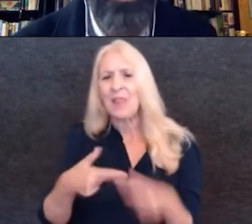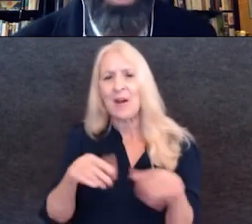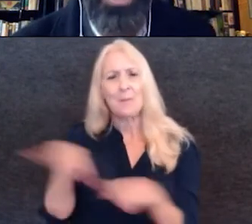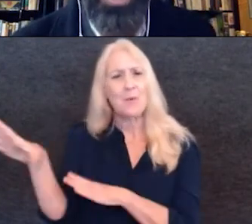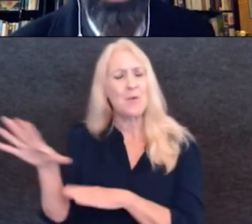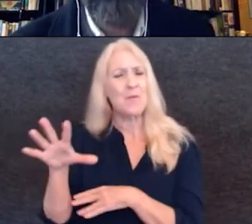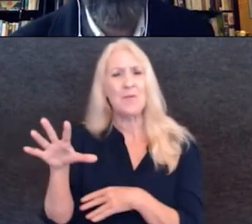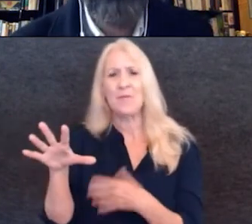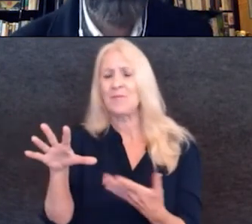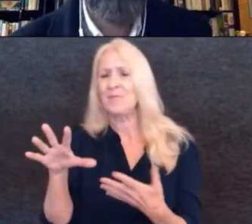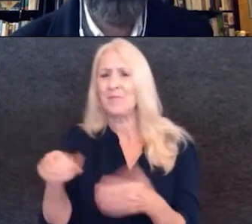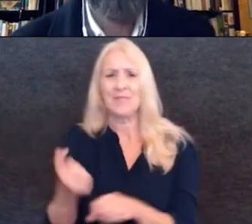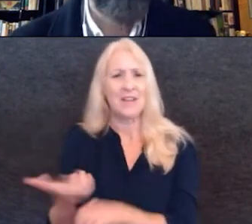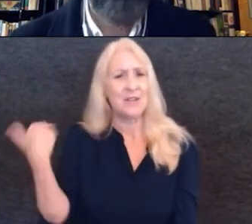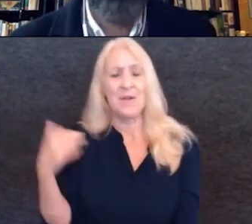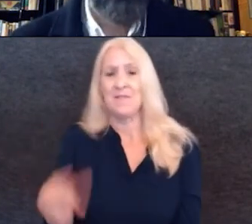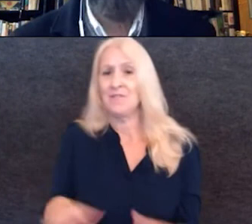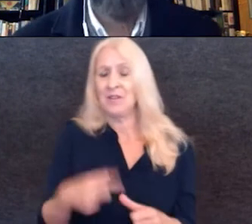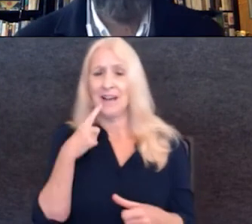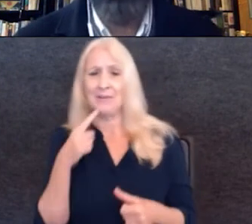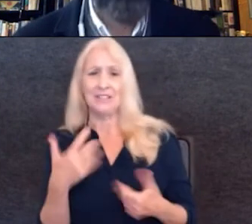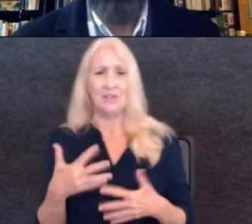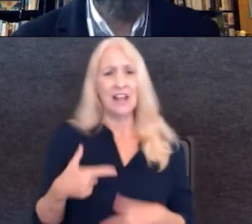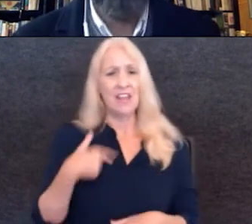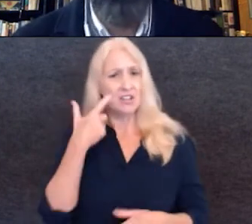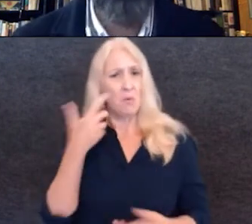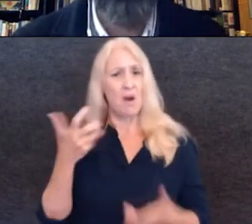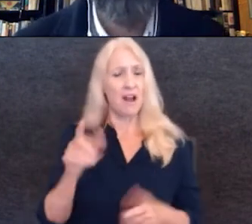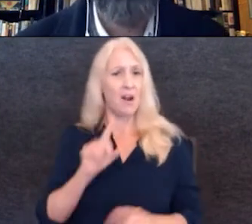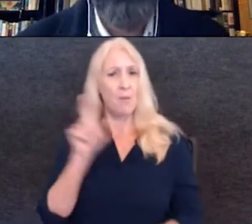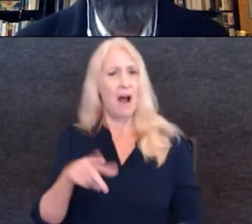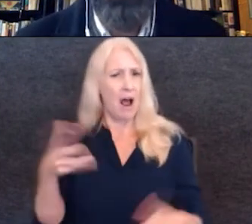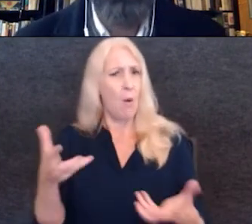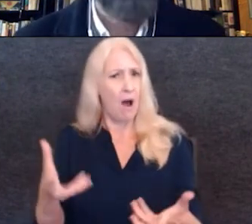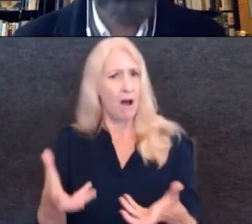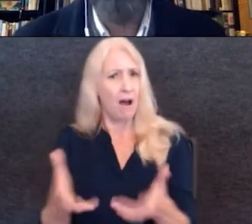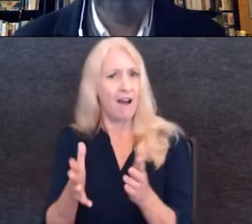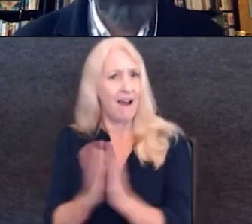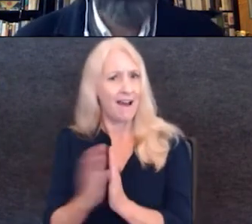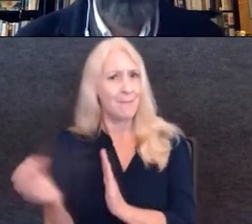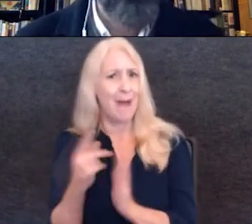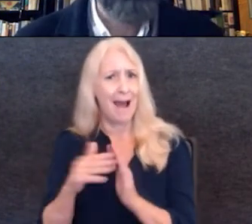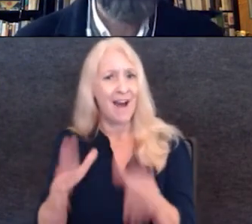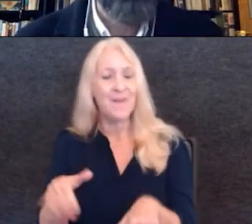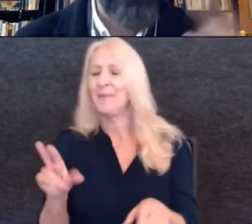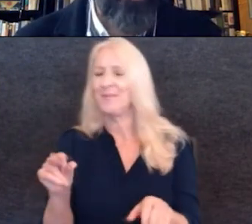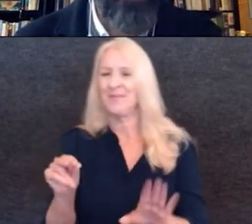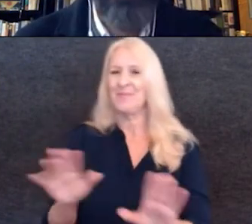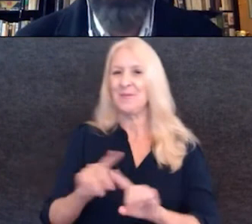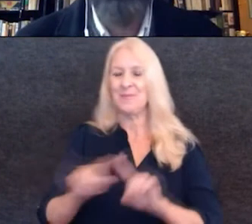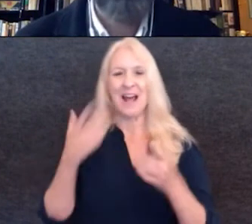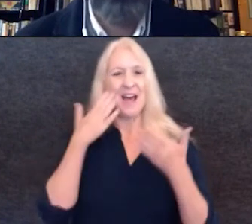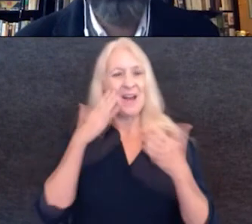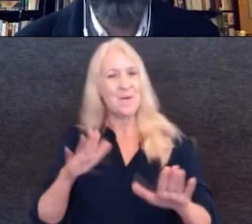years ago. At first, I was afraid that she would think that I was coming back to ask for the house or whatever. And then I don't know what took